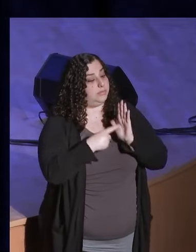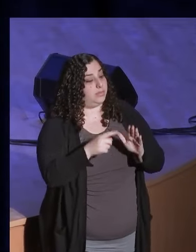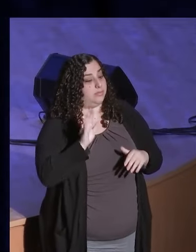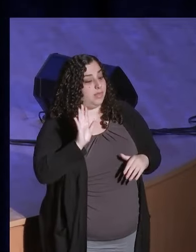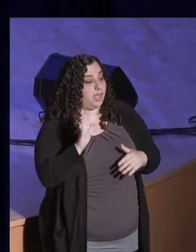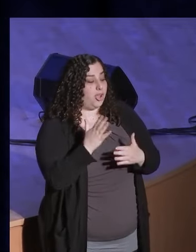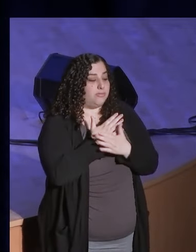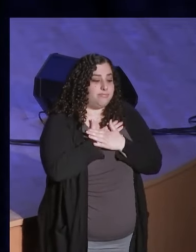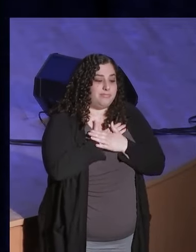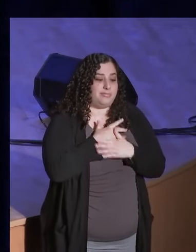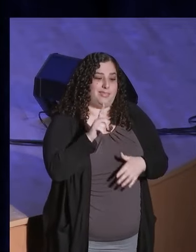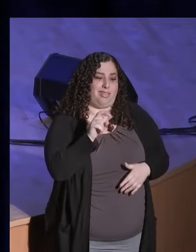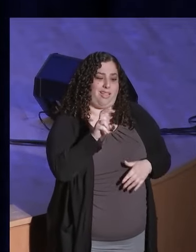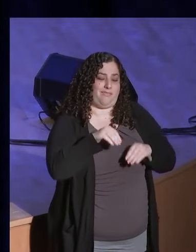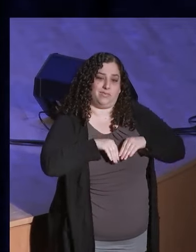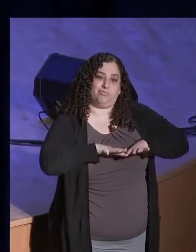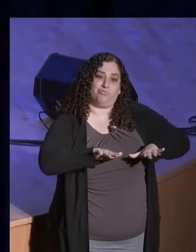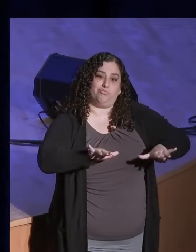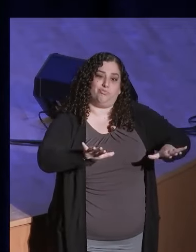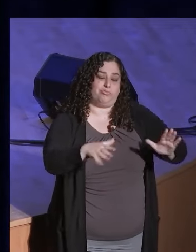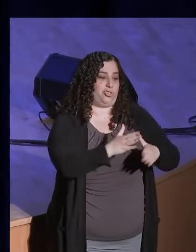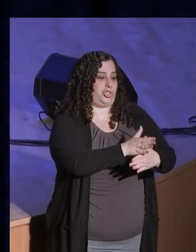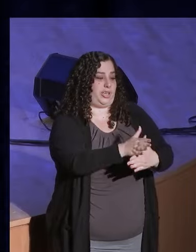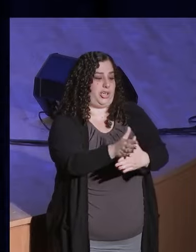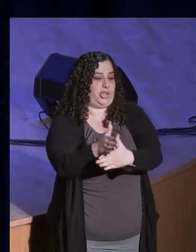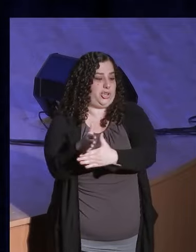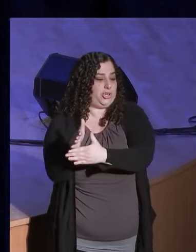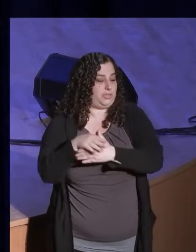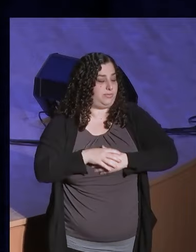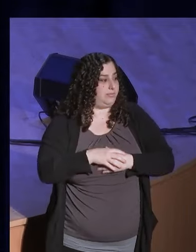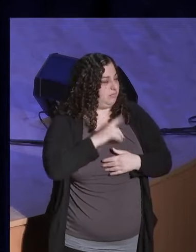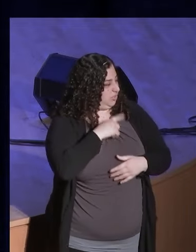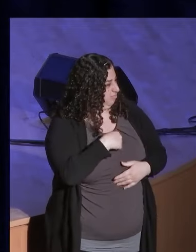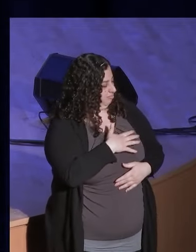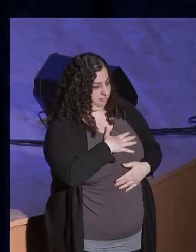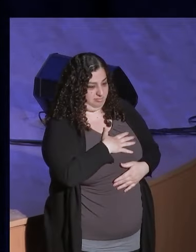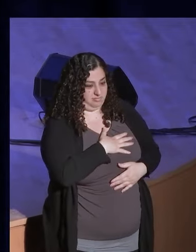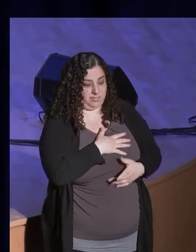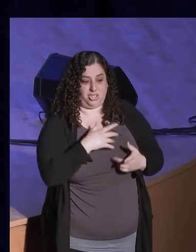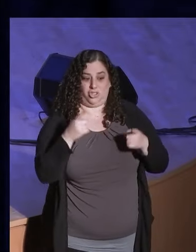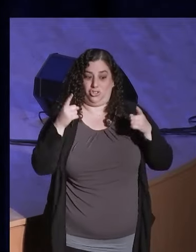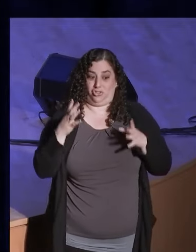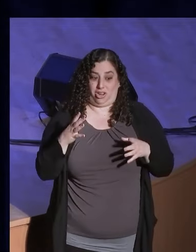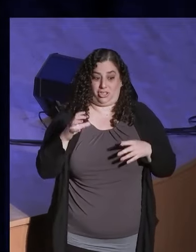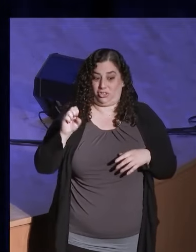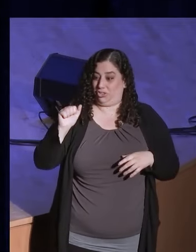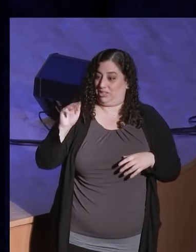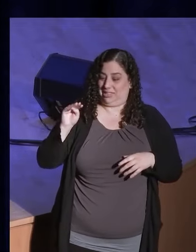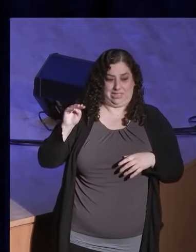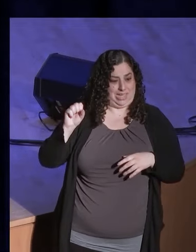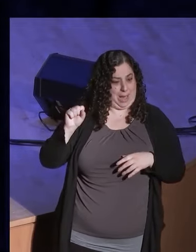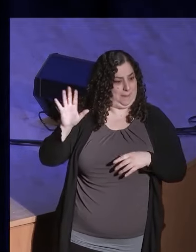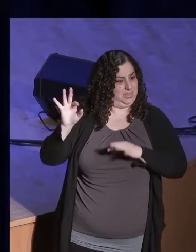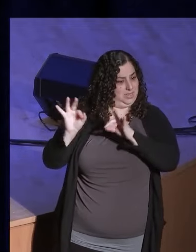heart. I was really struck by something that Director Sams said, and it reminded me of a